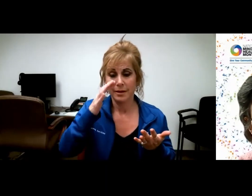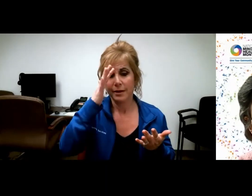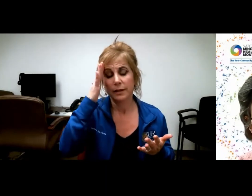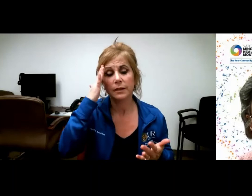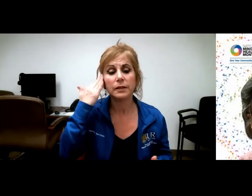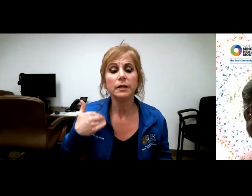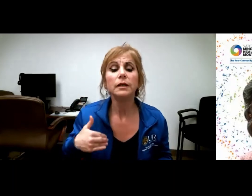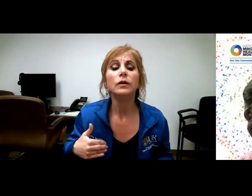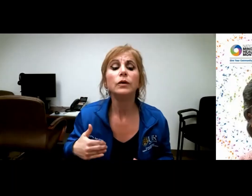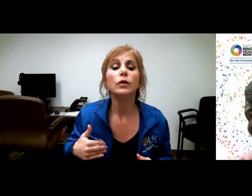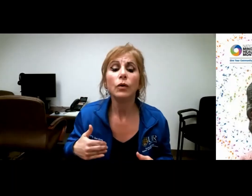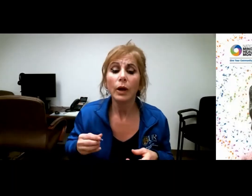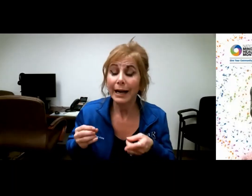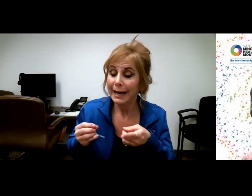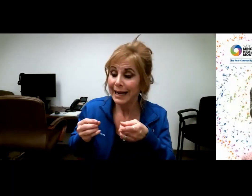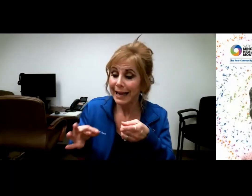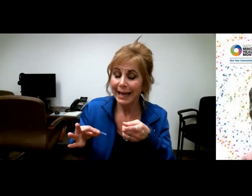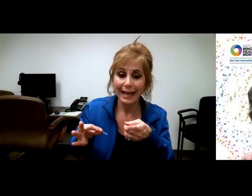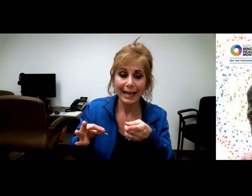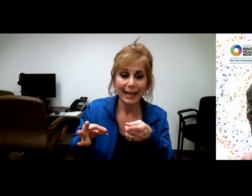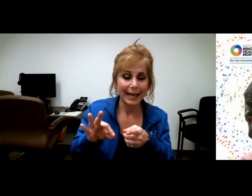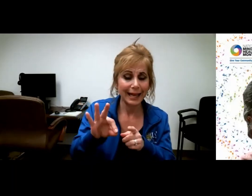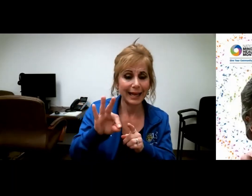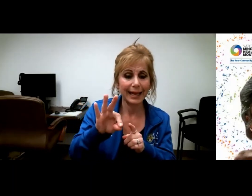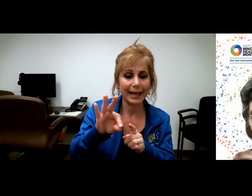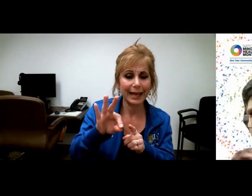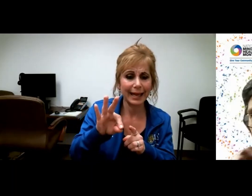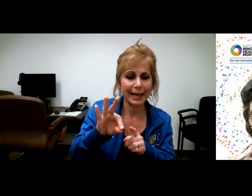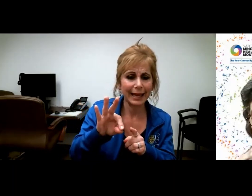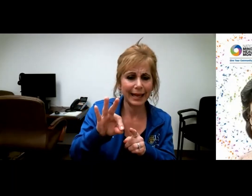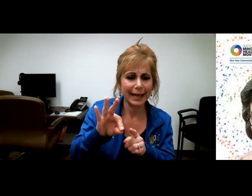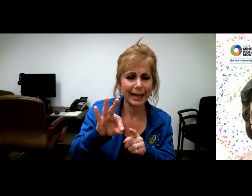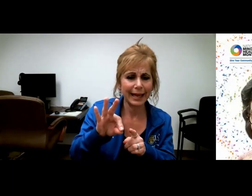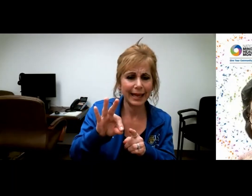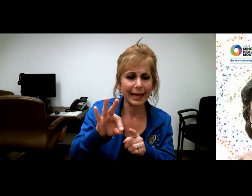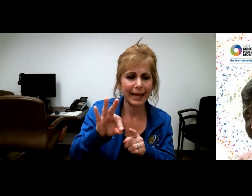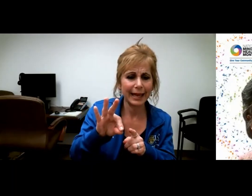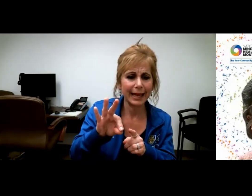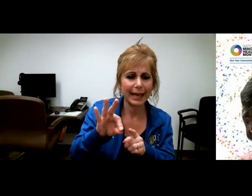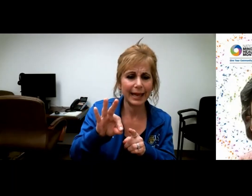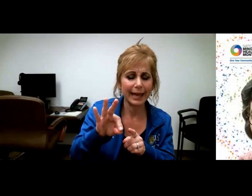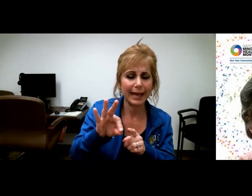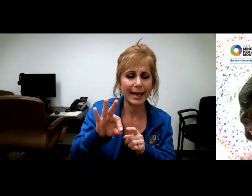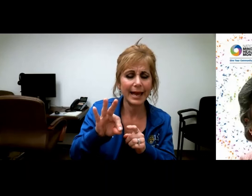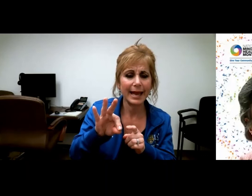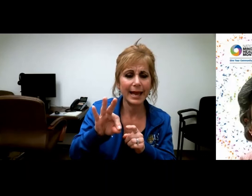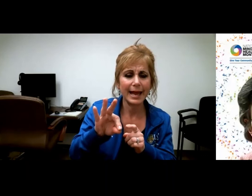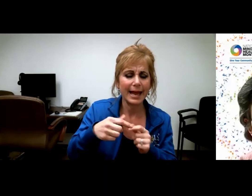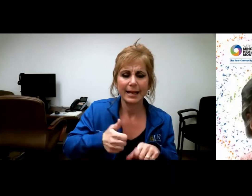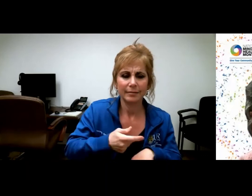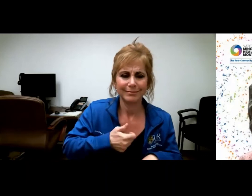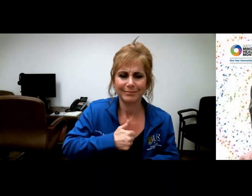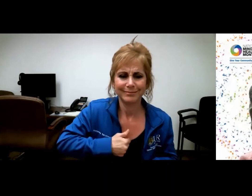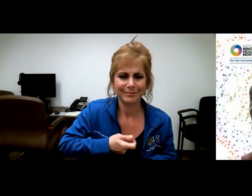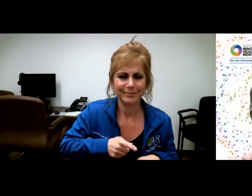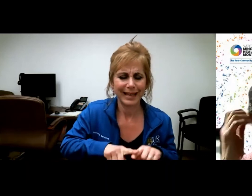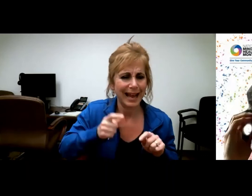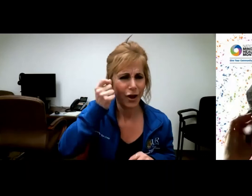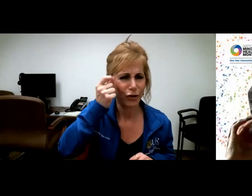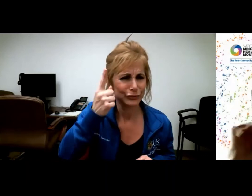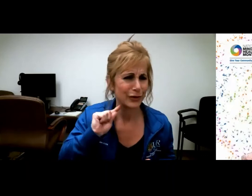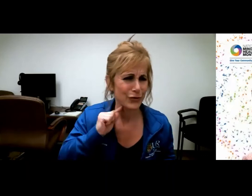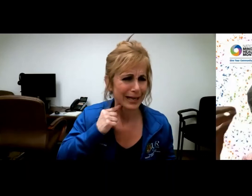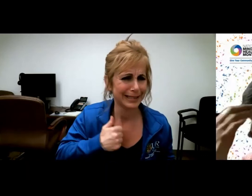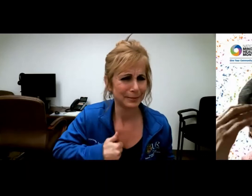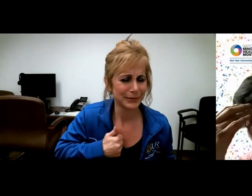have, the lower the mortality due to cancer. that doesn't happen with, compared